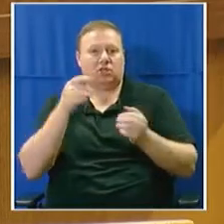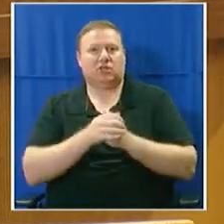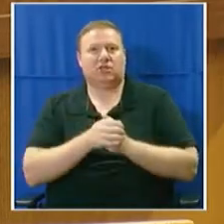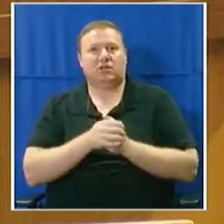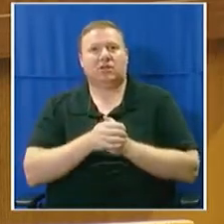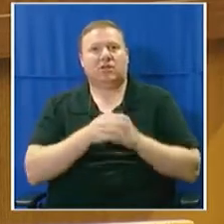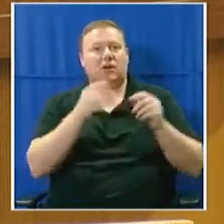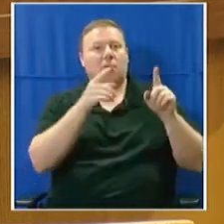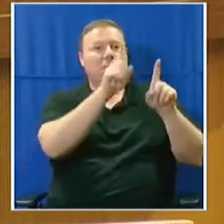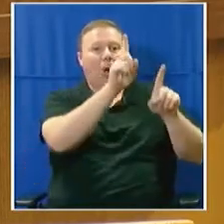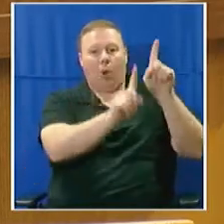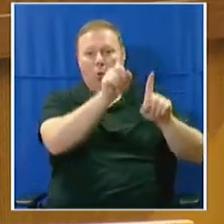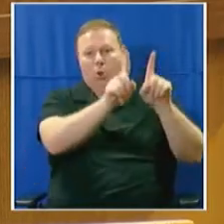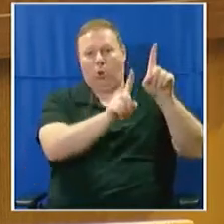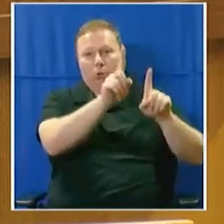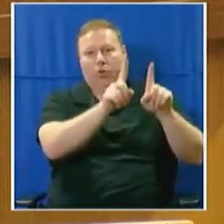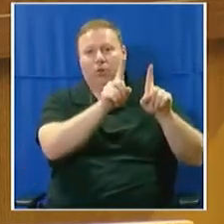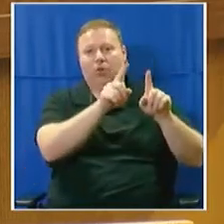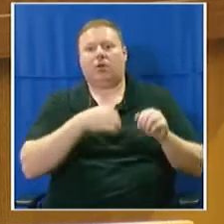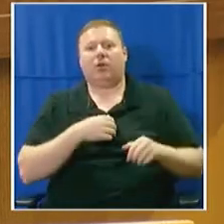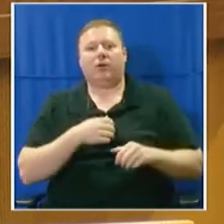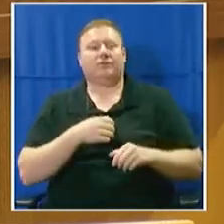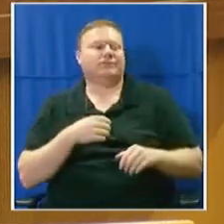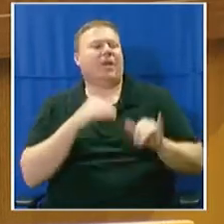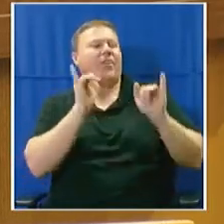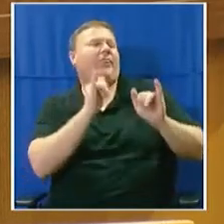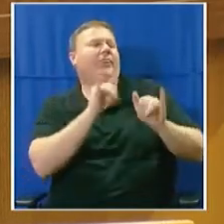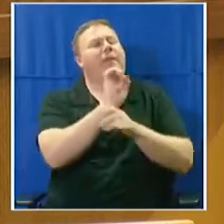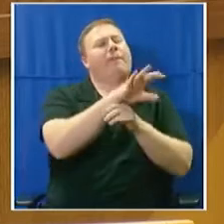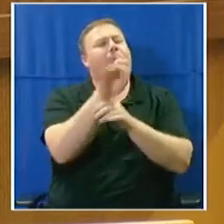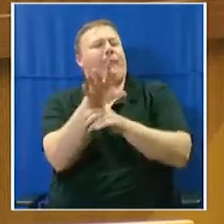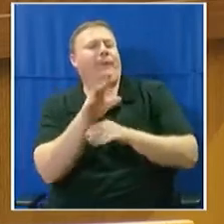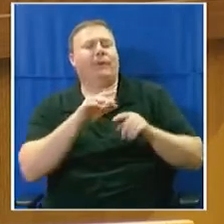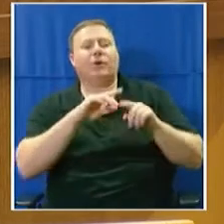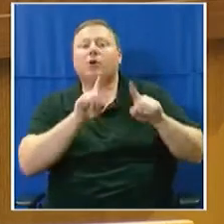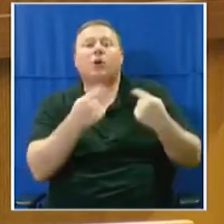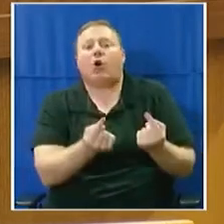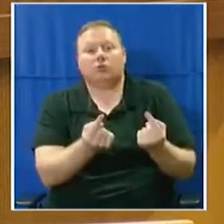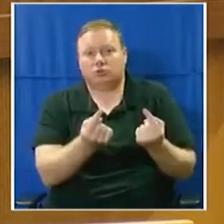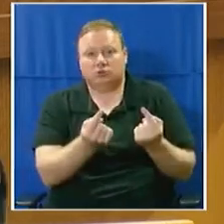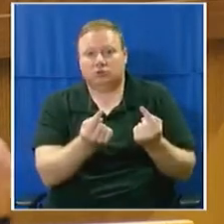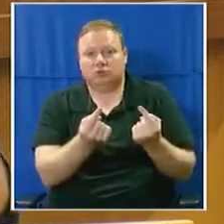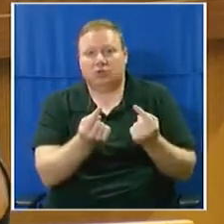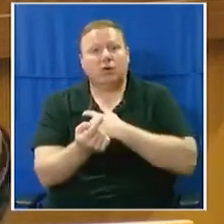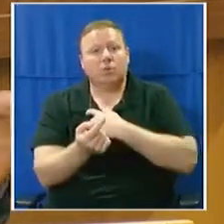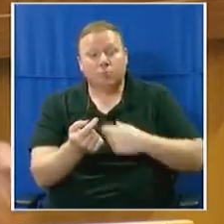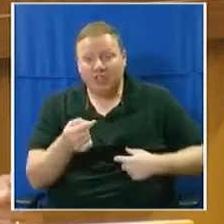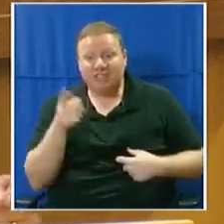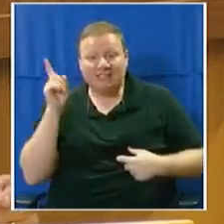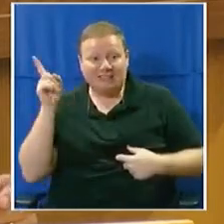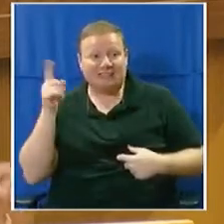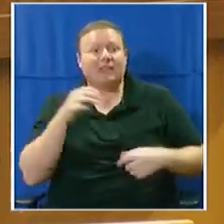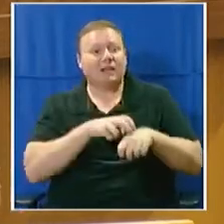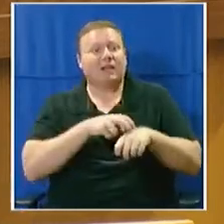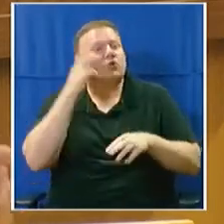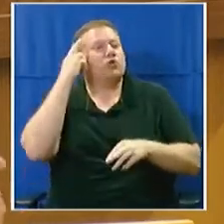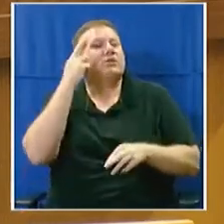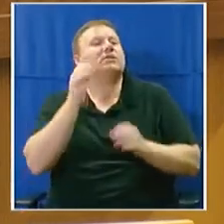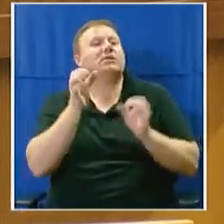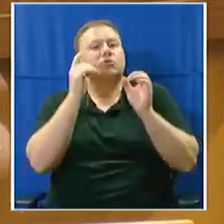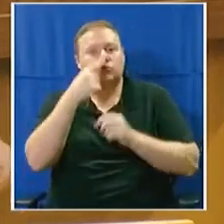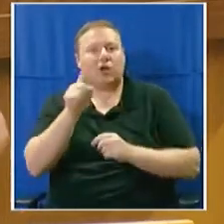from arbitrary removal by the President. So in other words, Parliament exercises more than an oversight function. It is